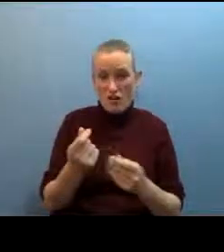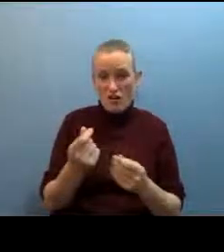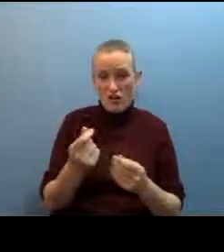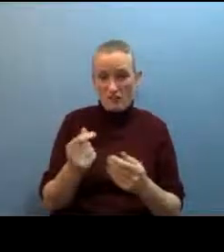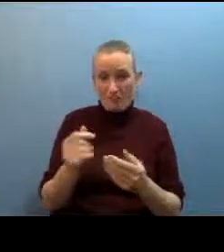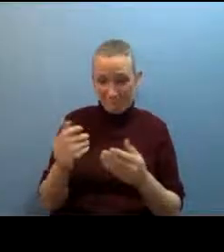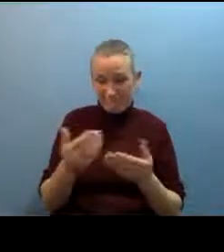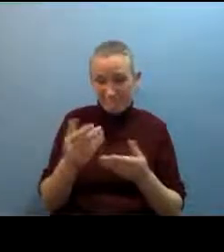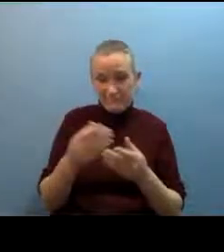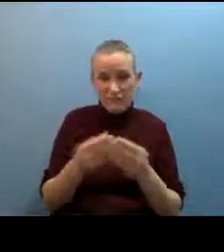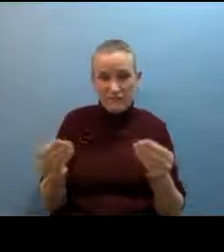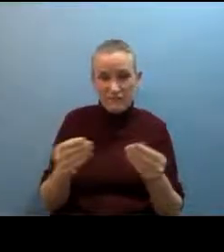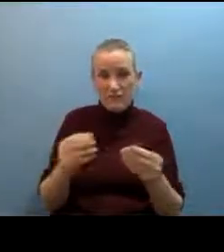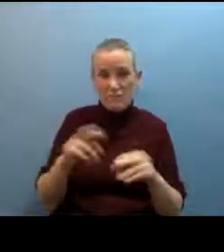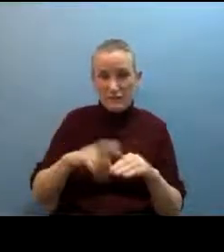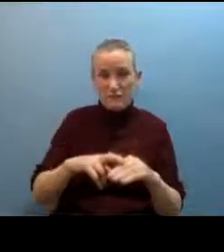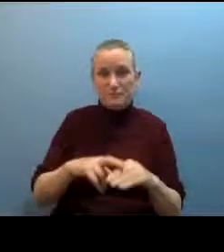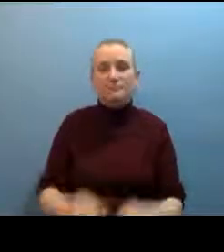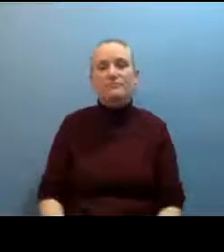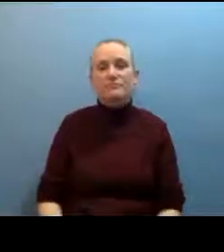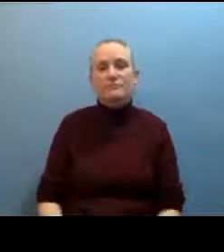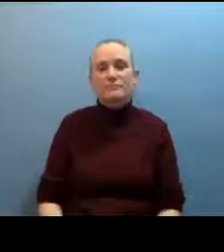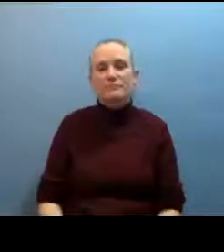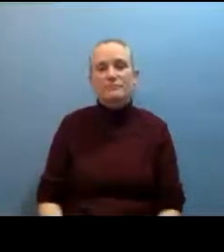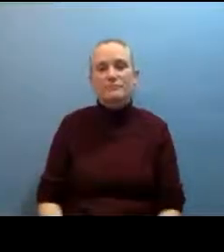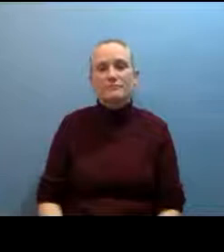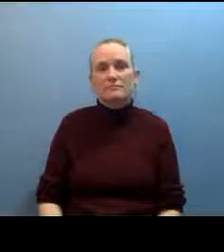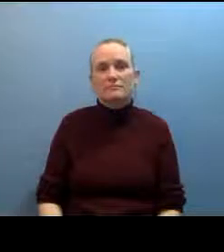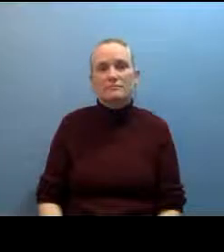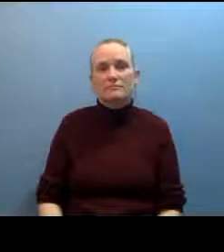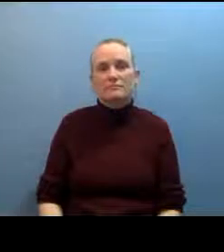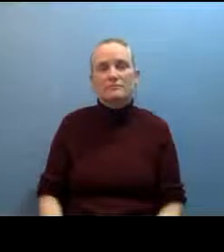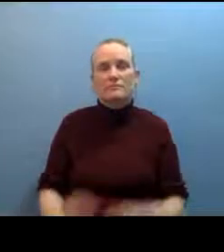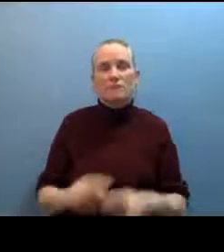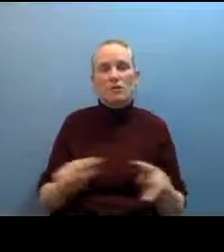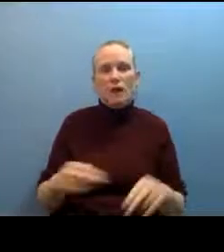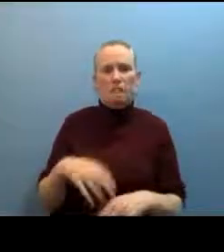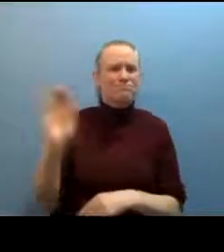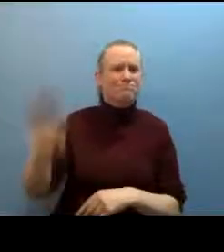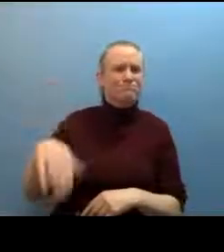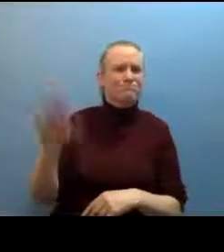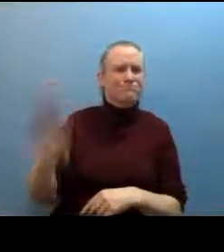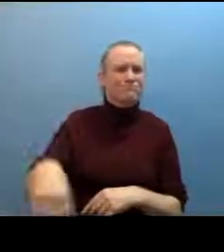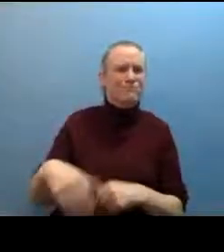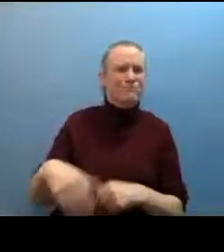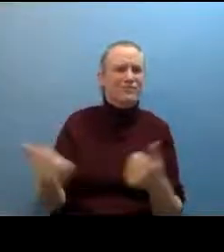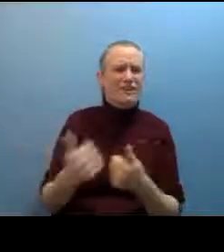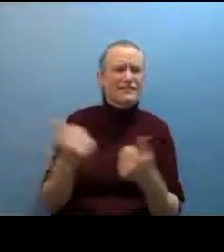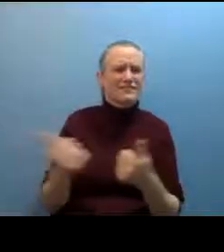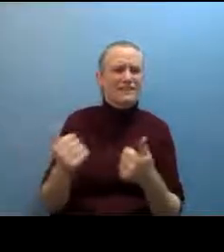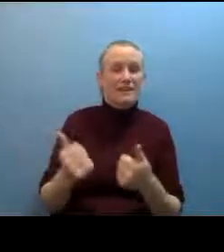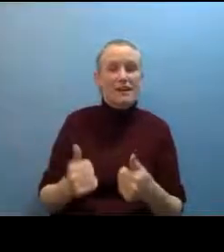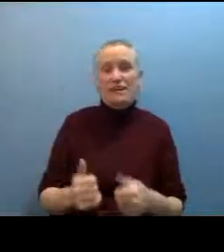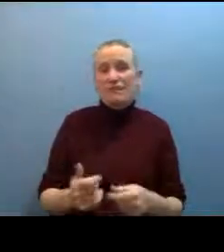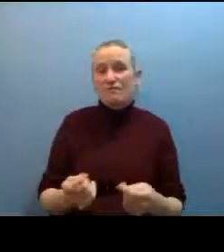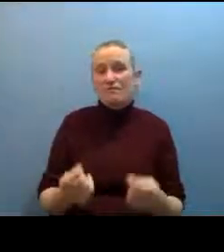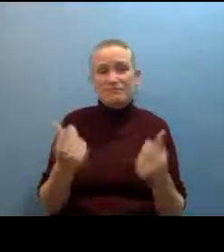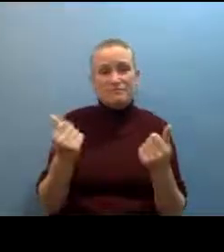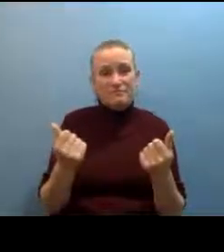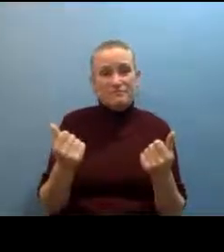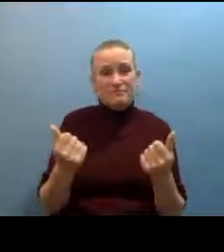is. Don't dismiss their concerns, and it can be really easy to do this when we're trying